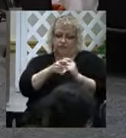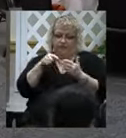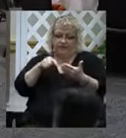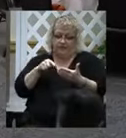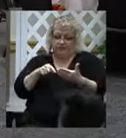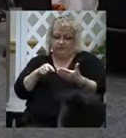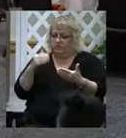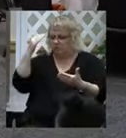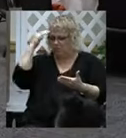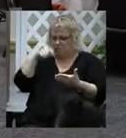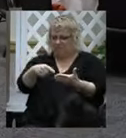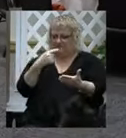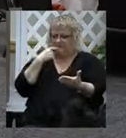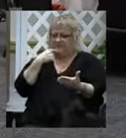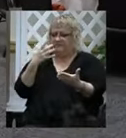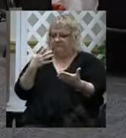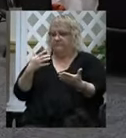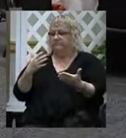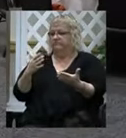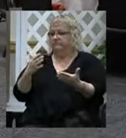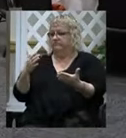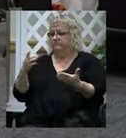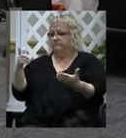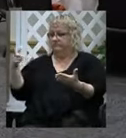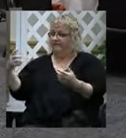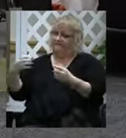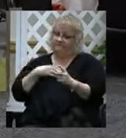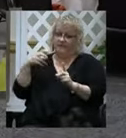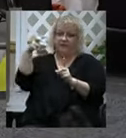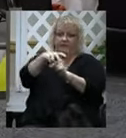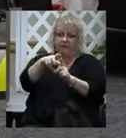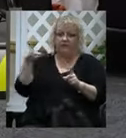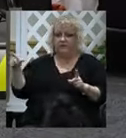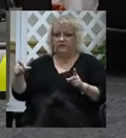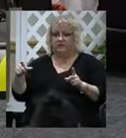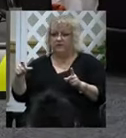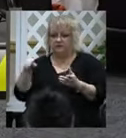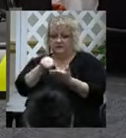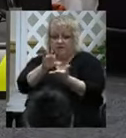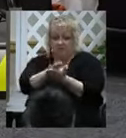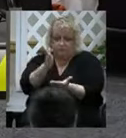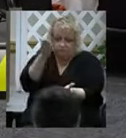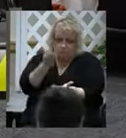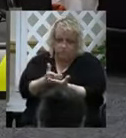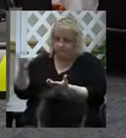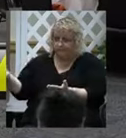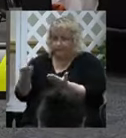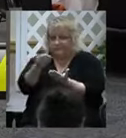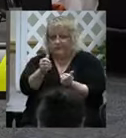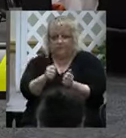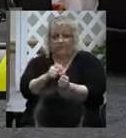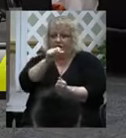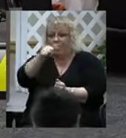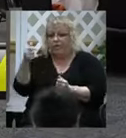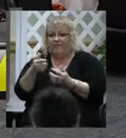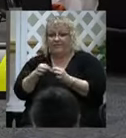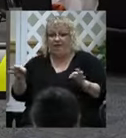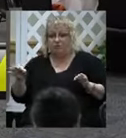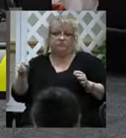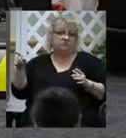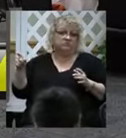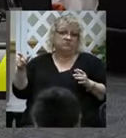mean, we need to know what it says, so if they're filing a complaint or if there's documentation they're providing that's in another language, or if